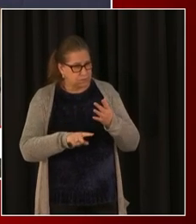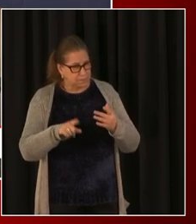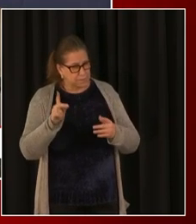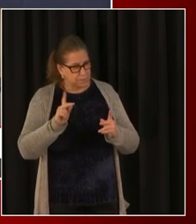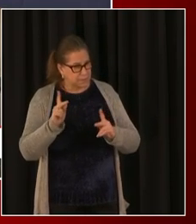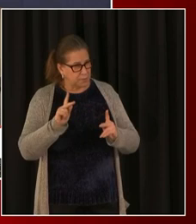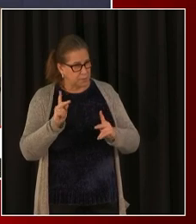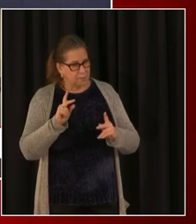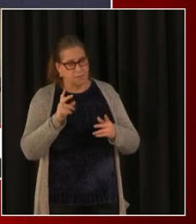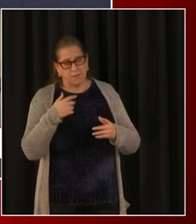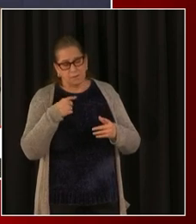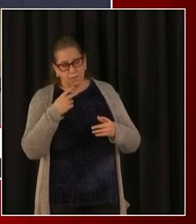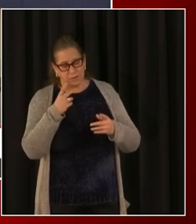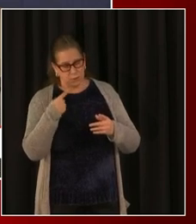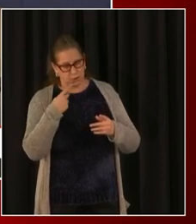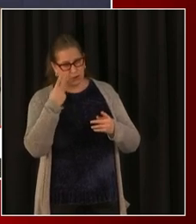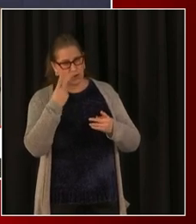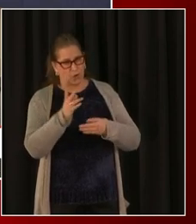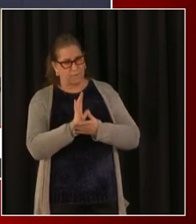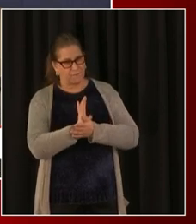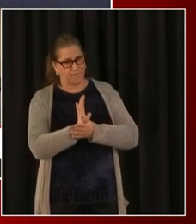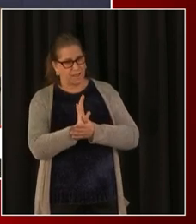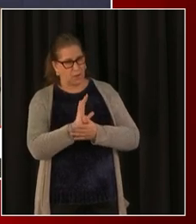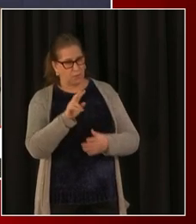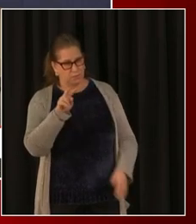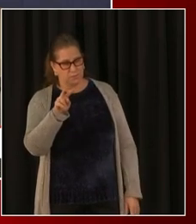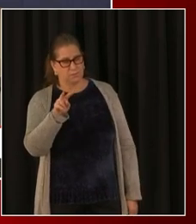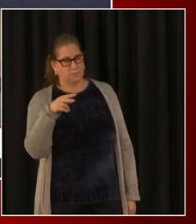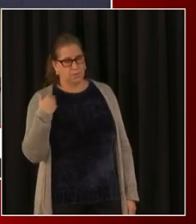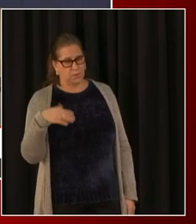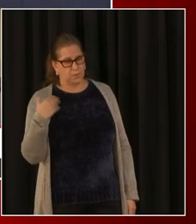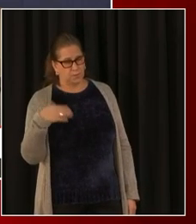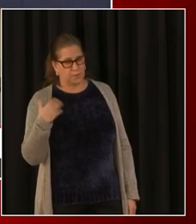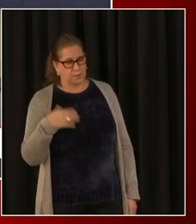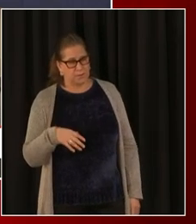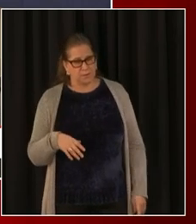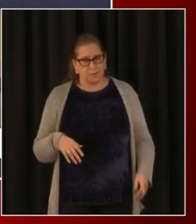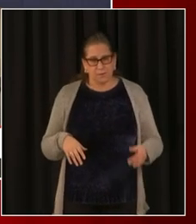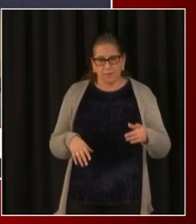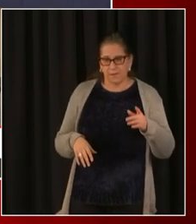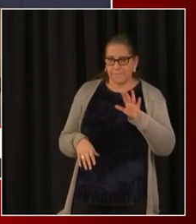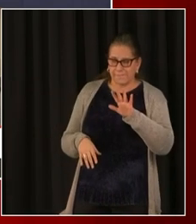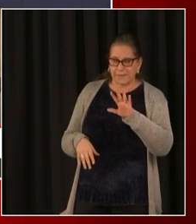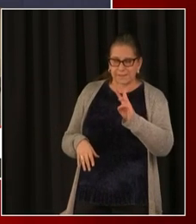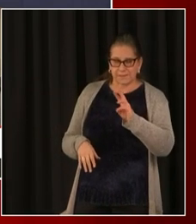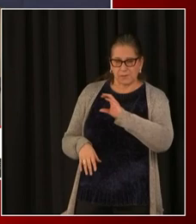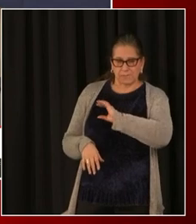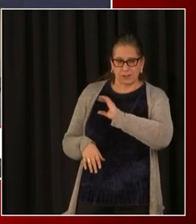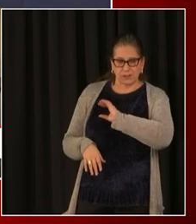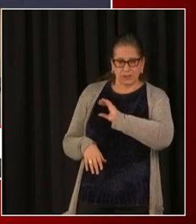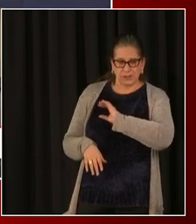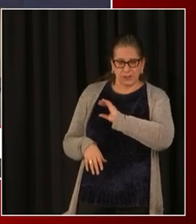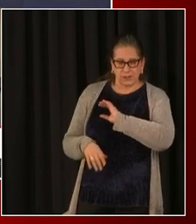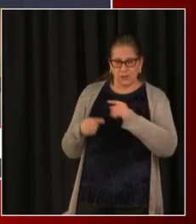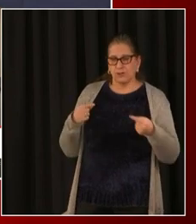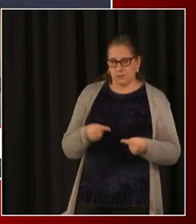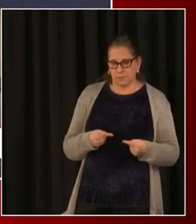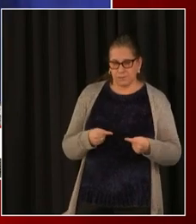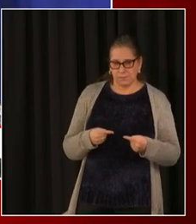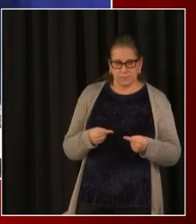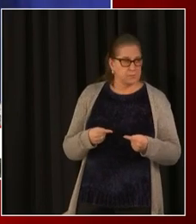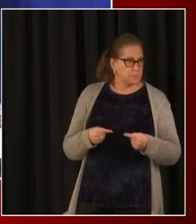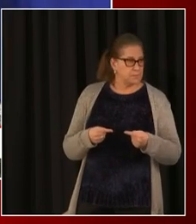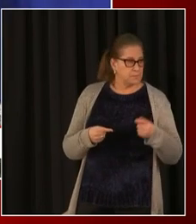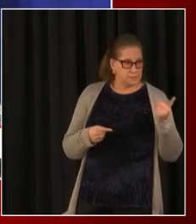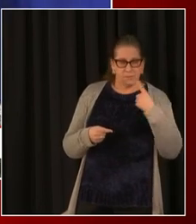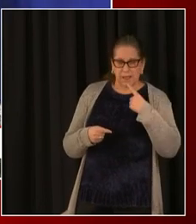you can help us sort of better tell the story? Yeah, I had 56 officers and counting that were injured in some way, shape,